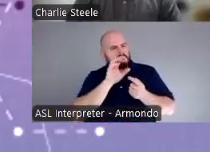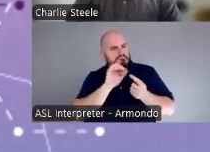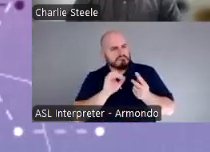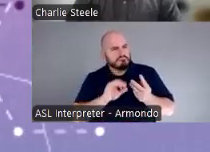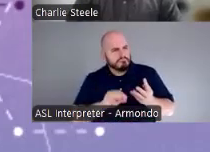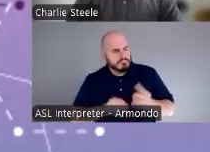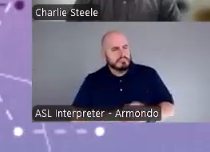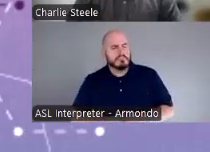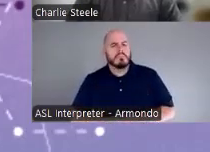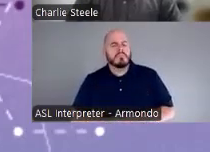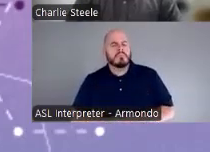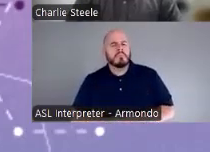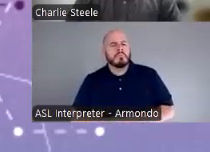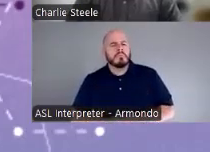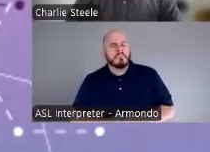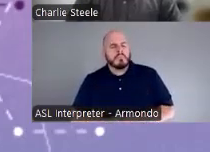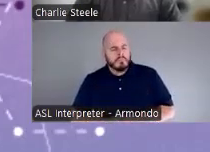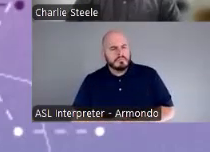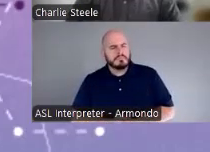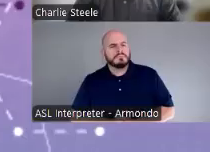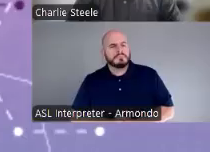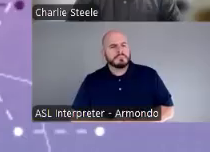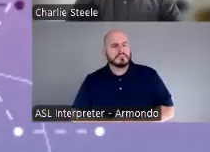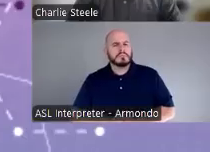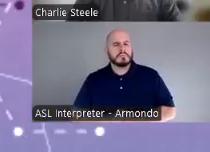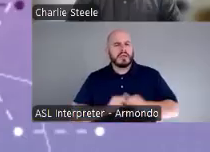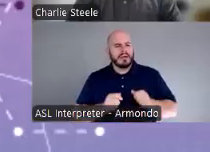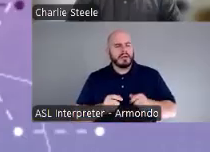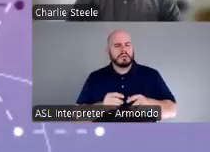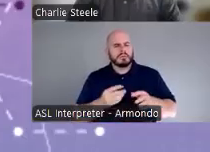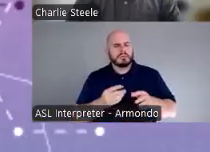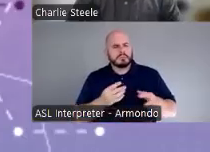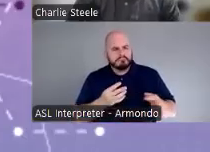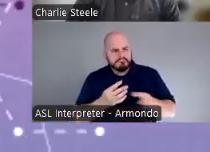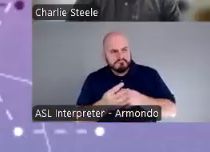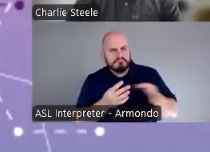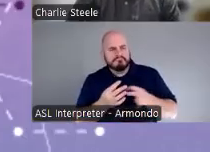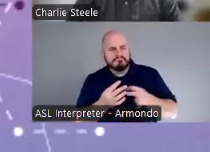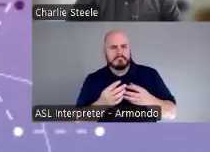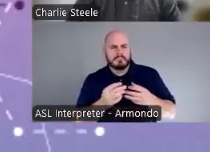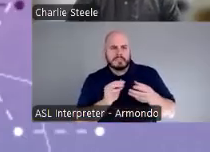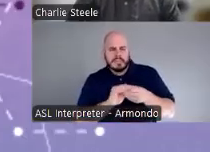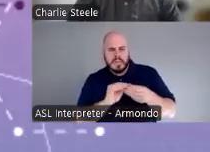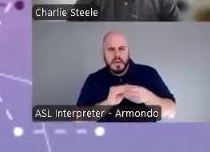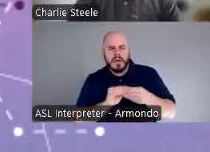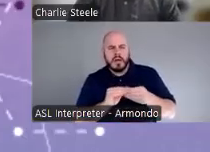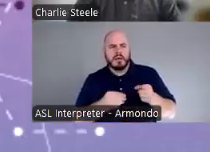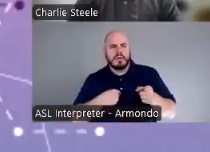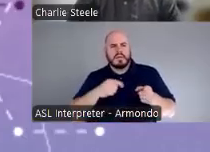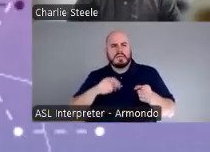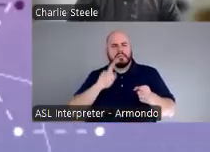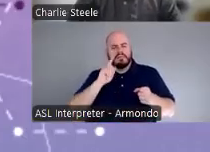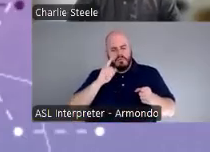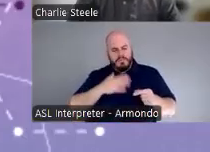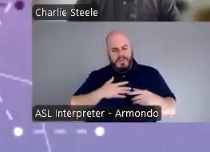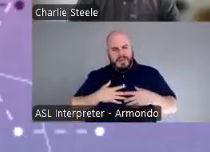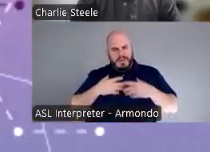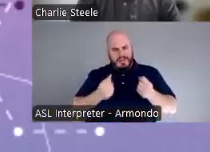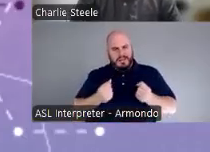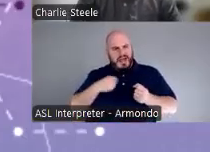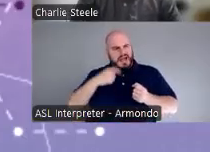really dictate, what was what I needed for my healing and my healthcare